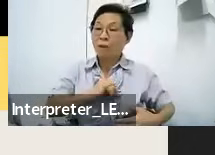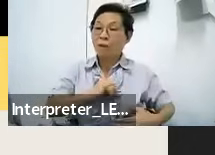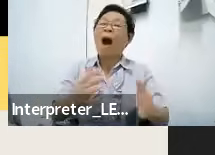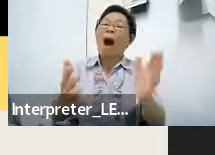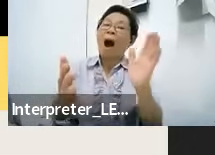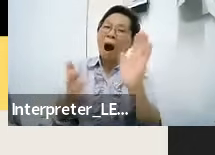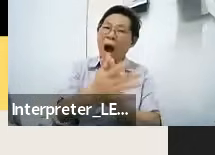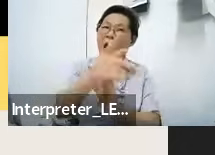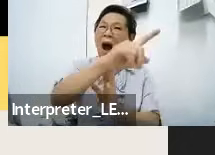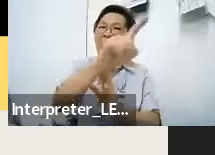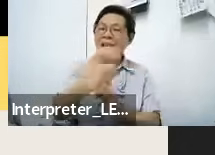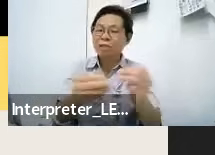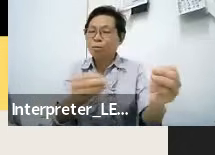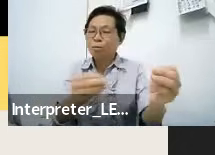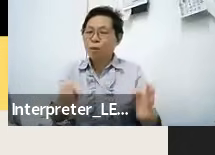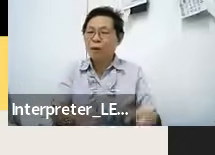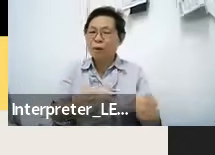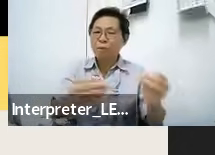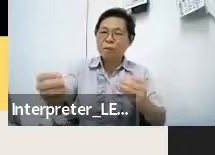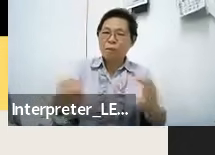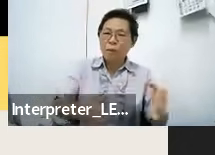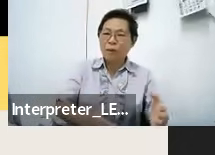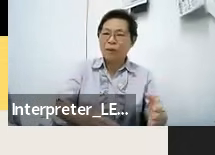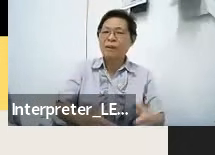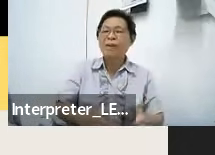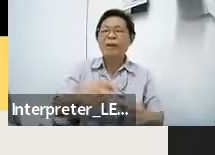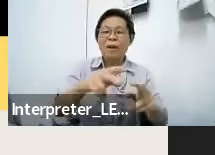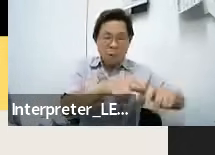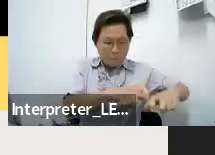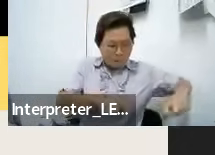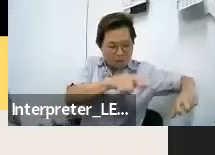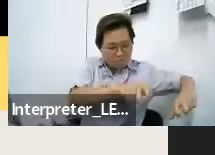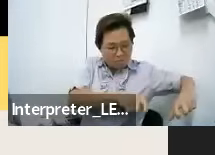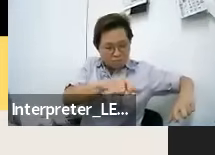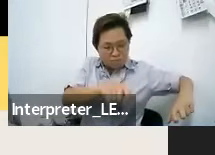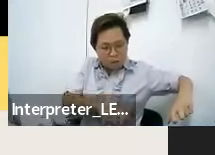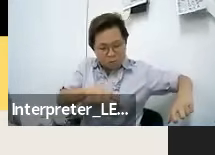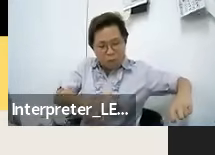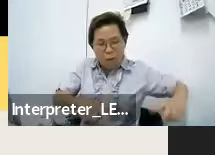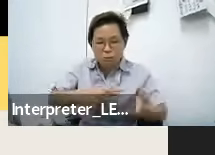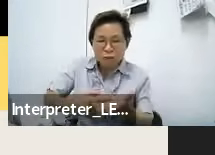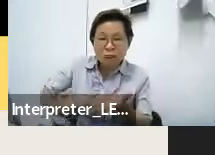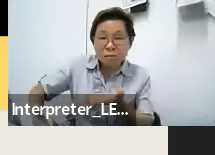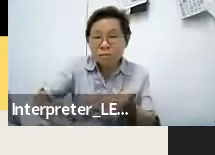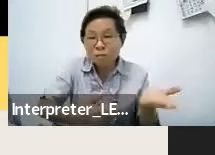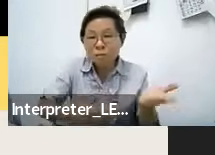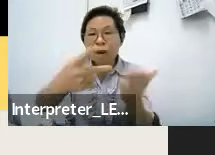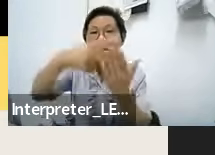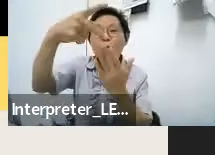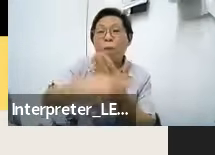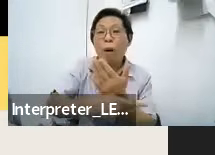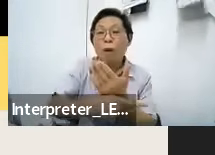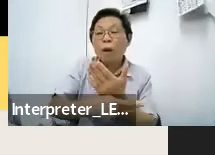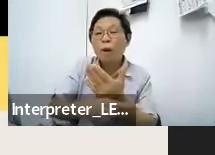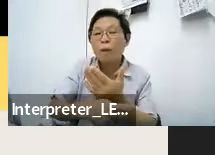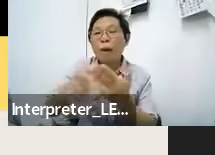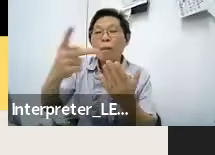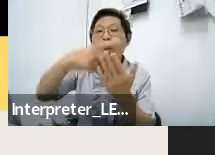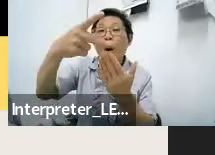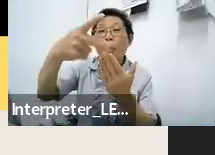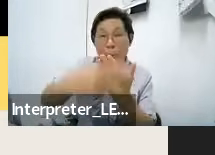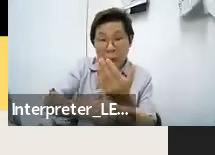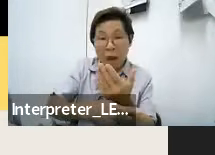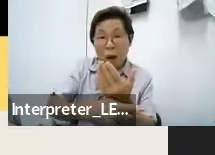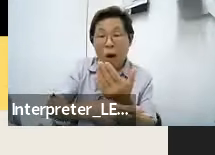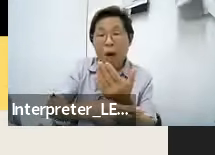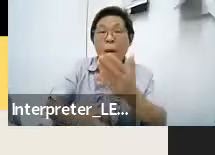request our moderator to get on with the panel discussion. She is a program associate of SEMIUSEN, and